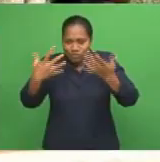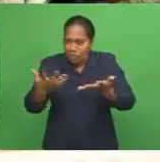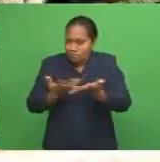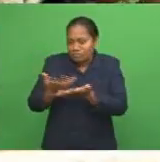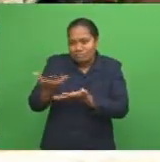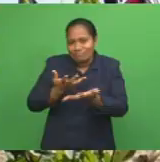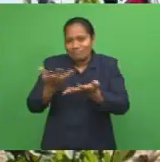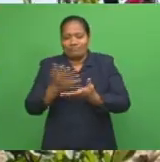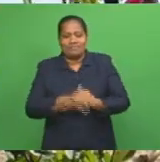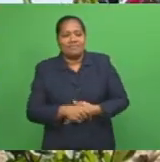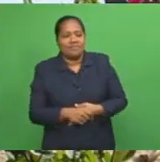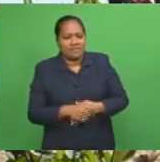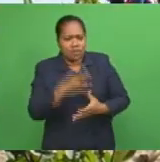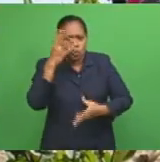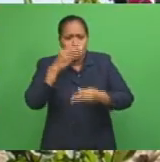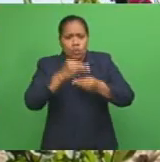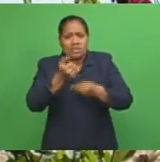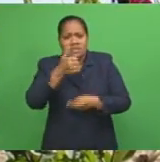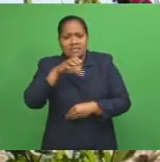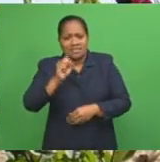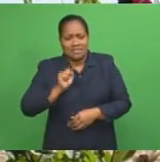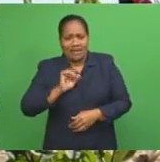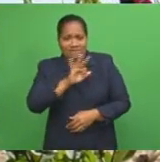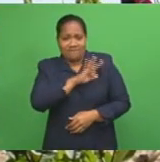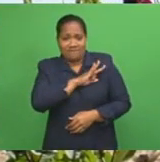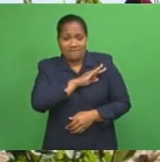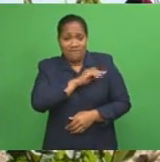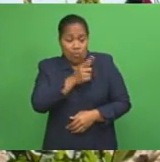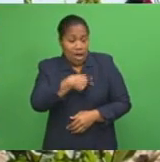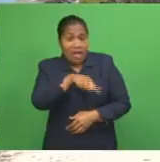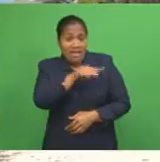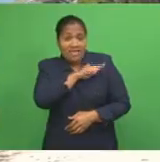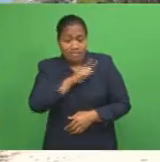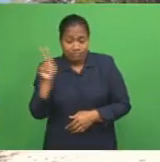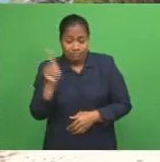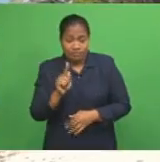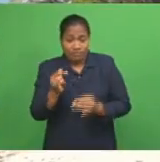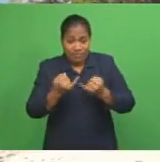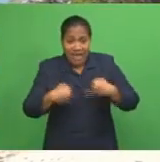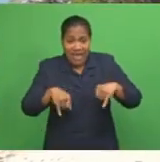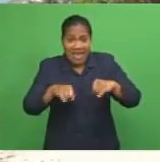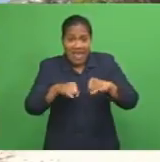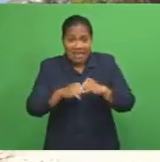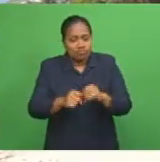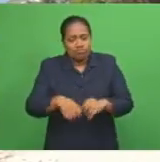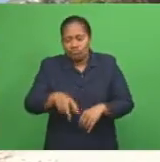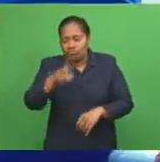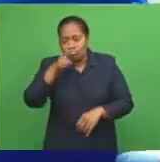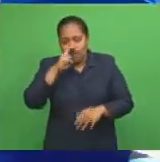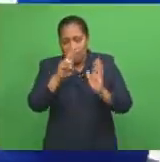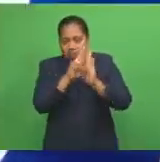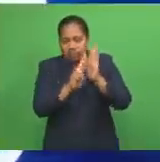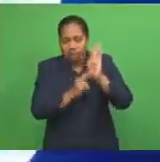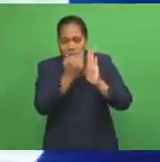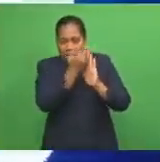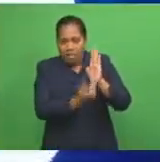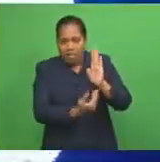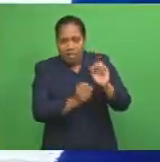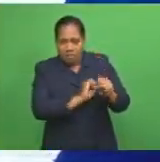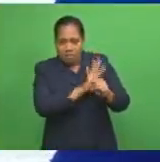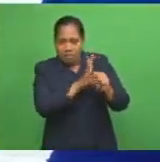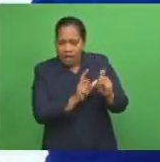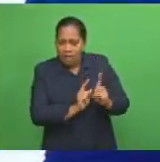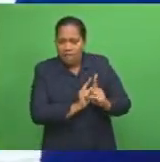of 60 staff, and when guests are on the island, strict protocols are observed to follow the COVID-19